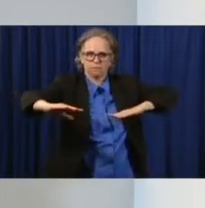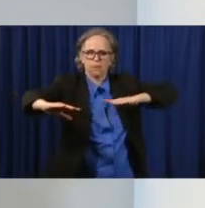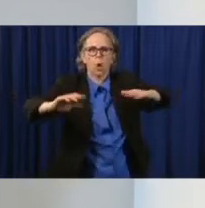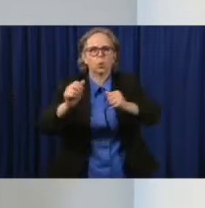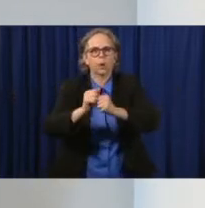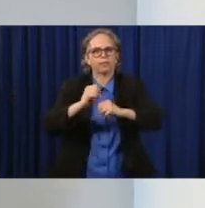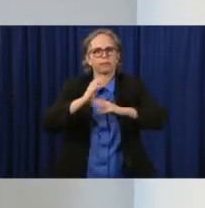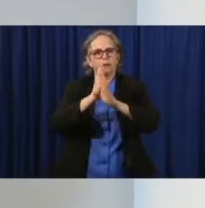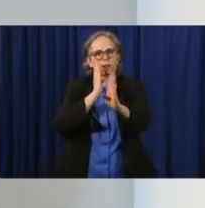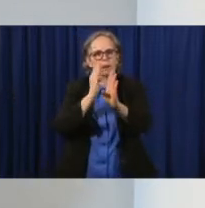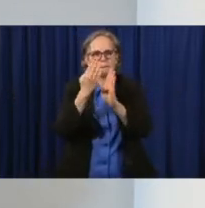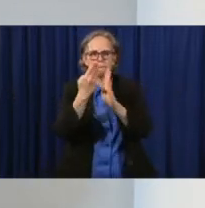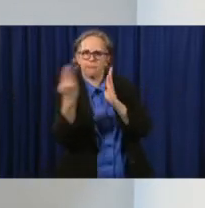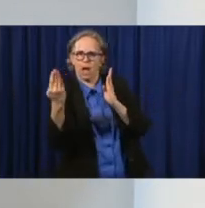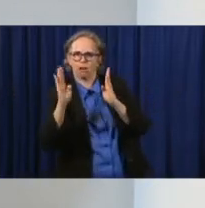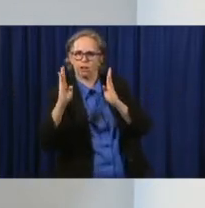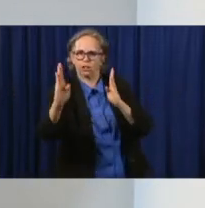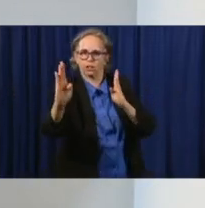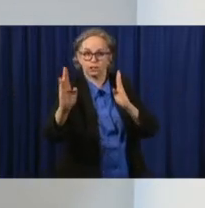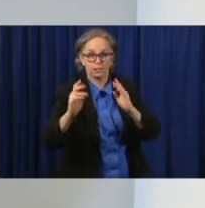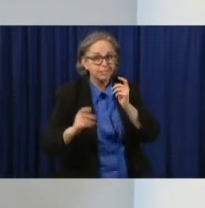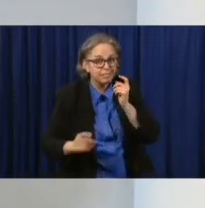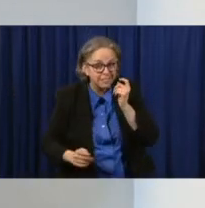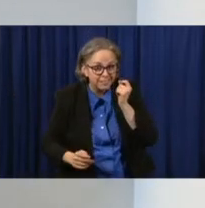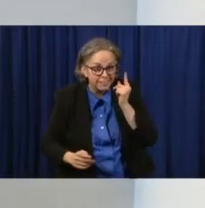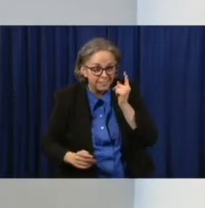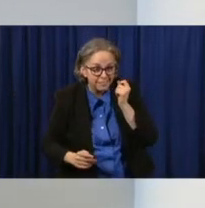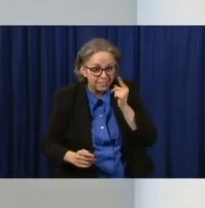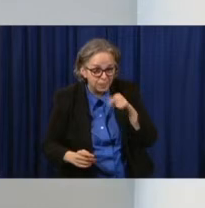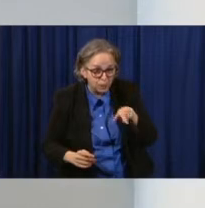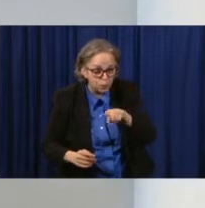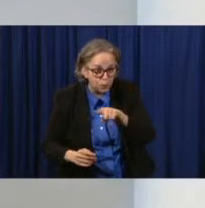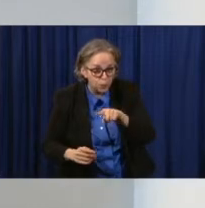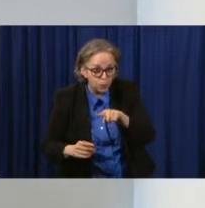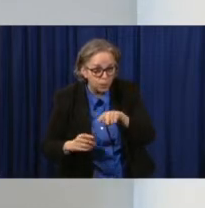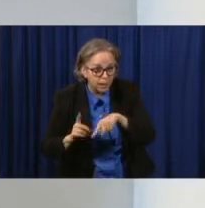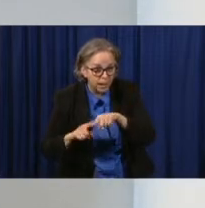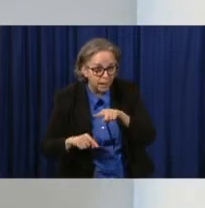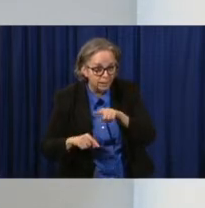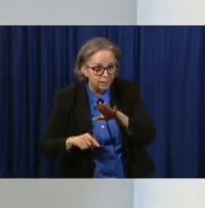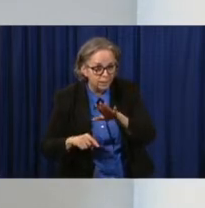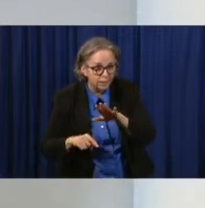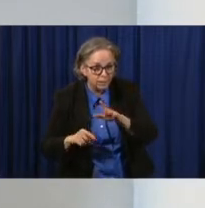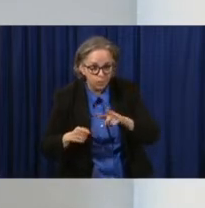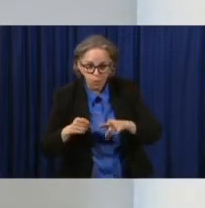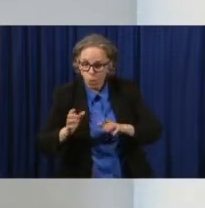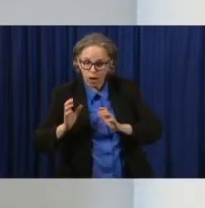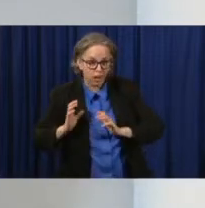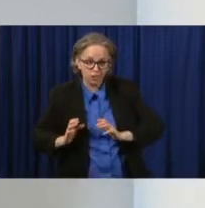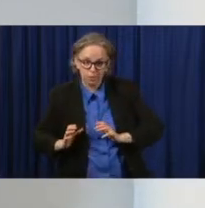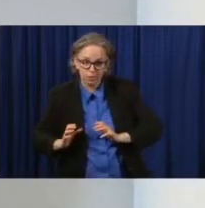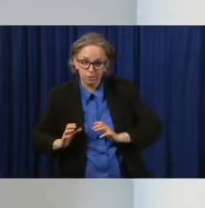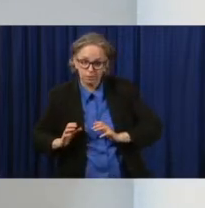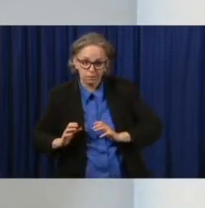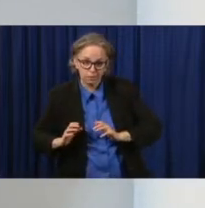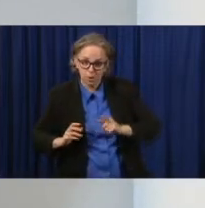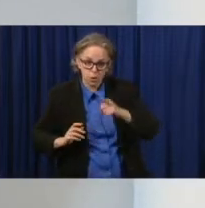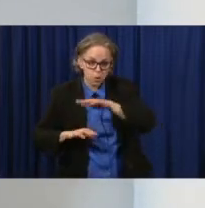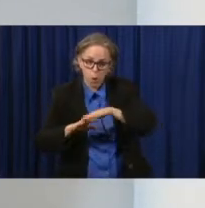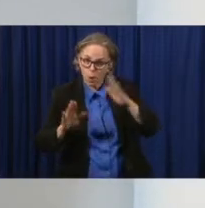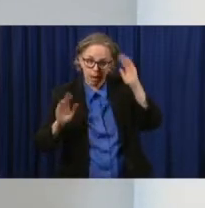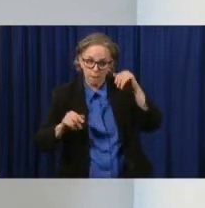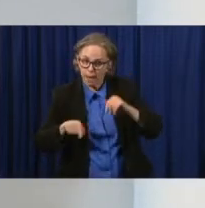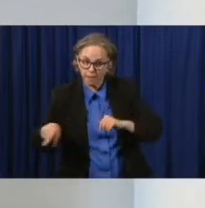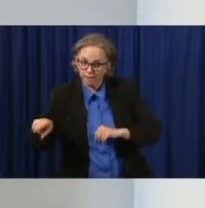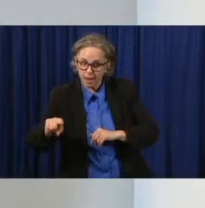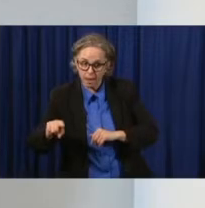you're accountable for this, it's not your patrons that are accountable, and yes, we expect them to be, but ultimately you're accountable for this, and